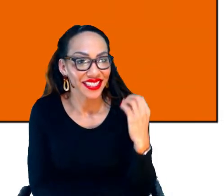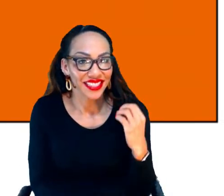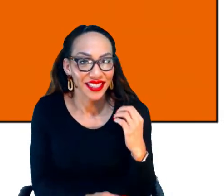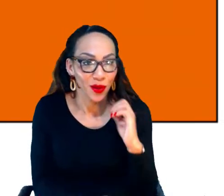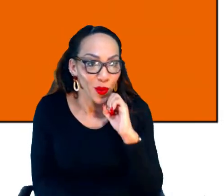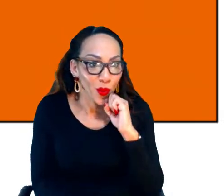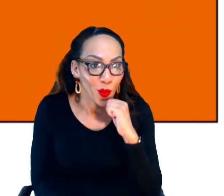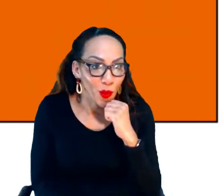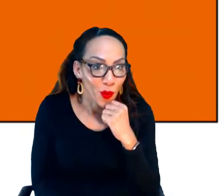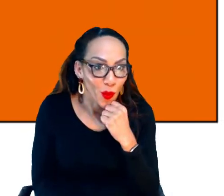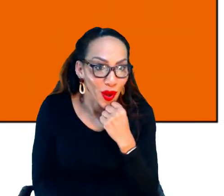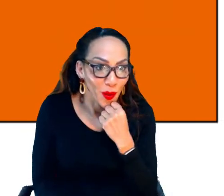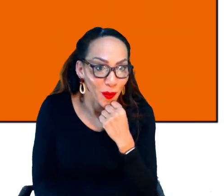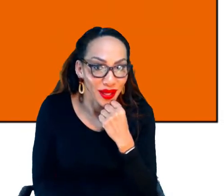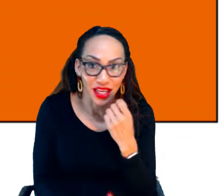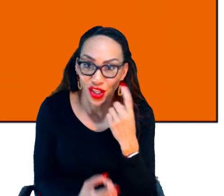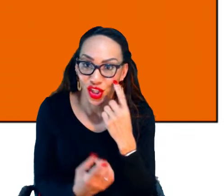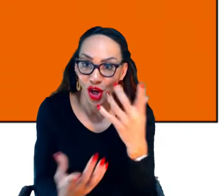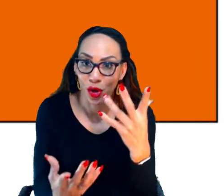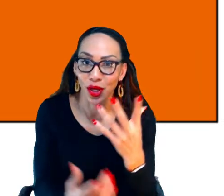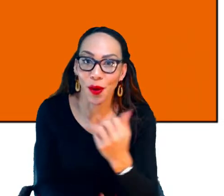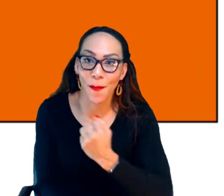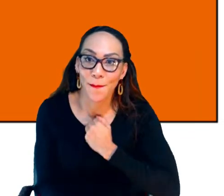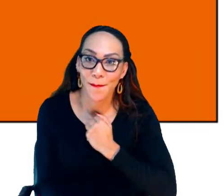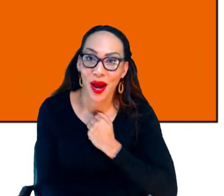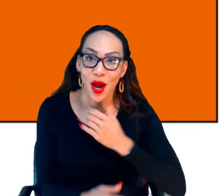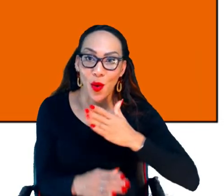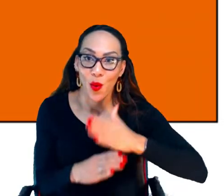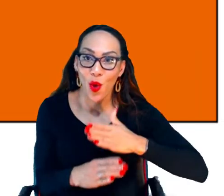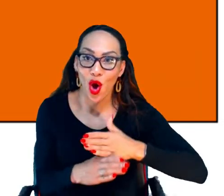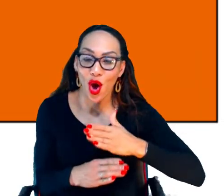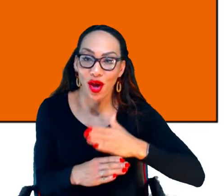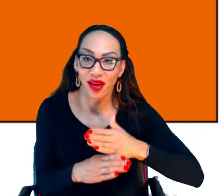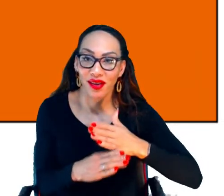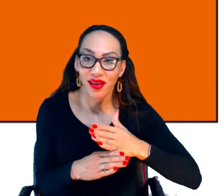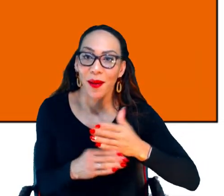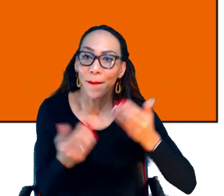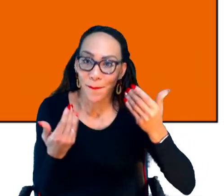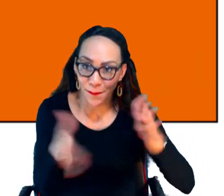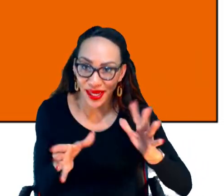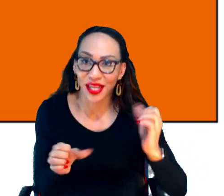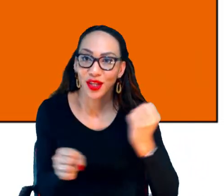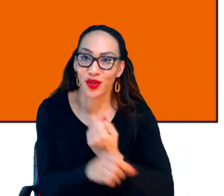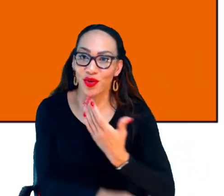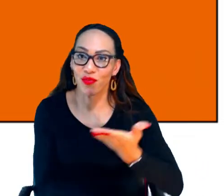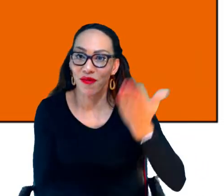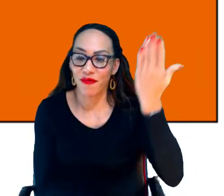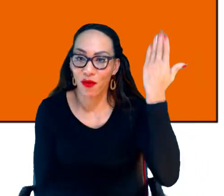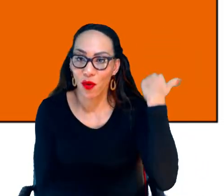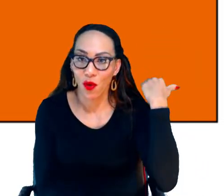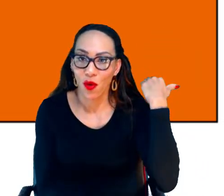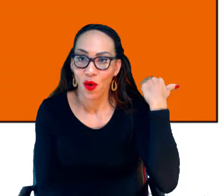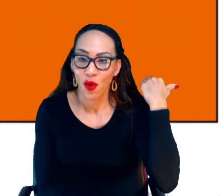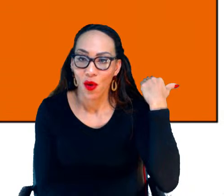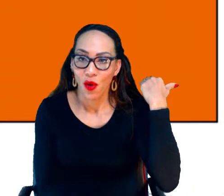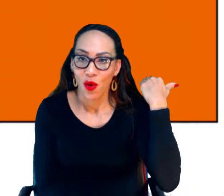some of the work that I did for a publication made through Container magazine last